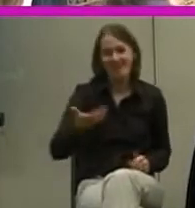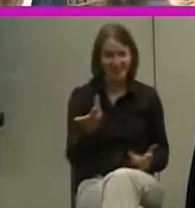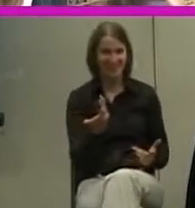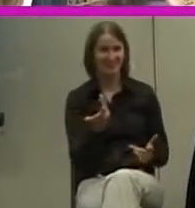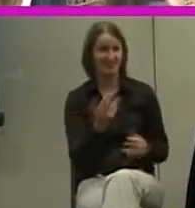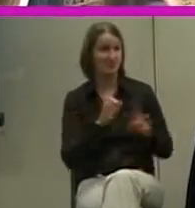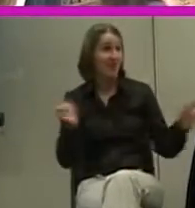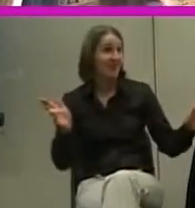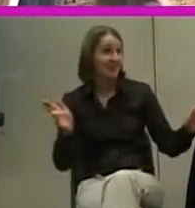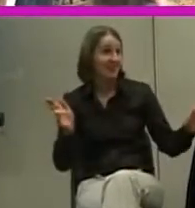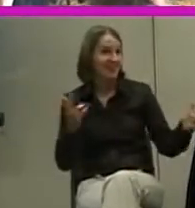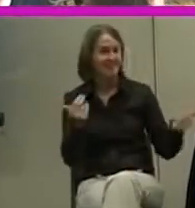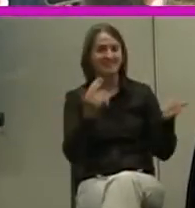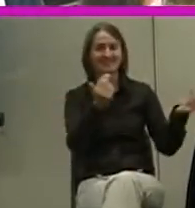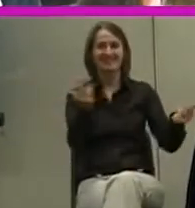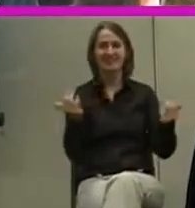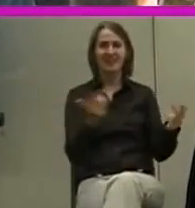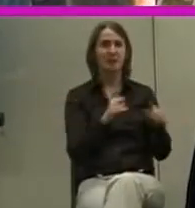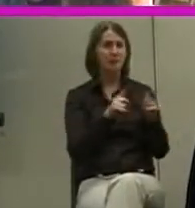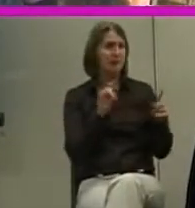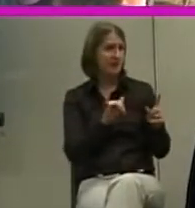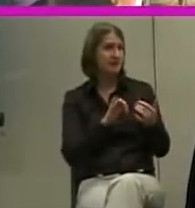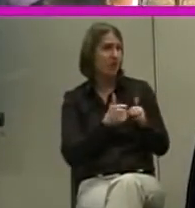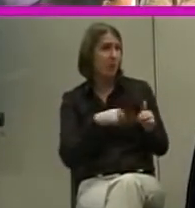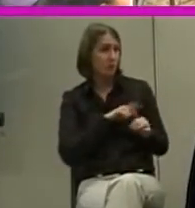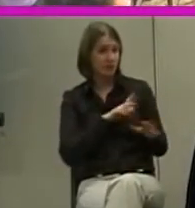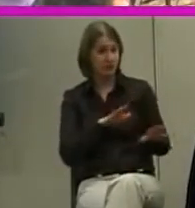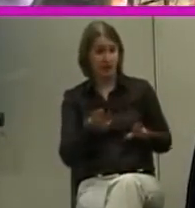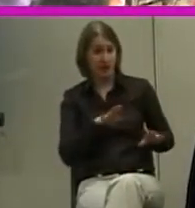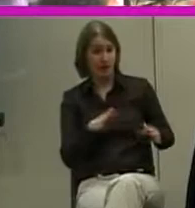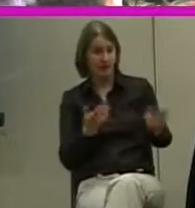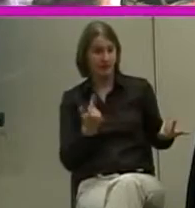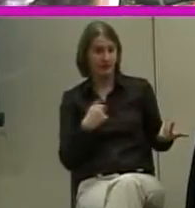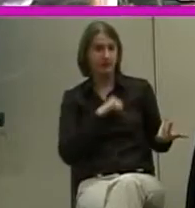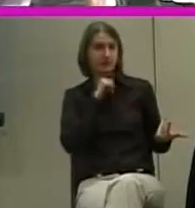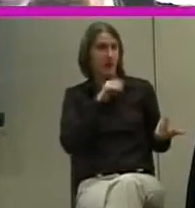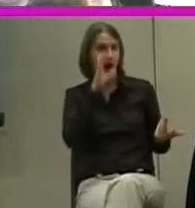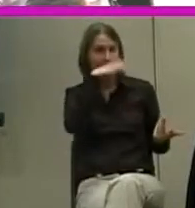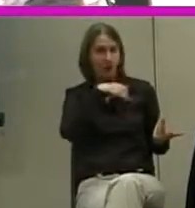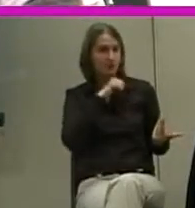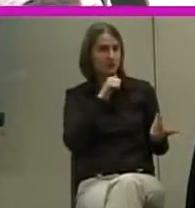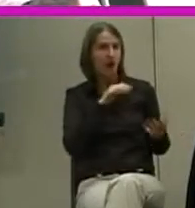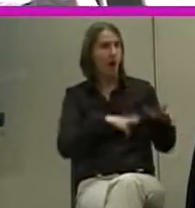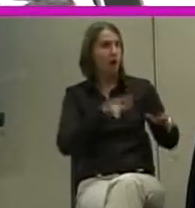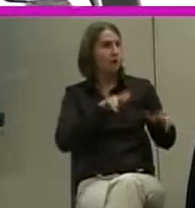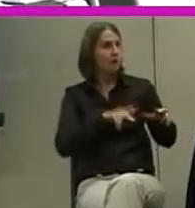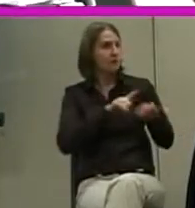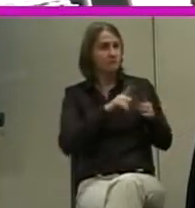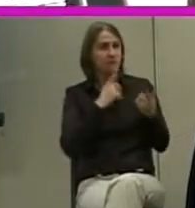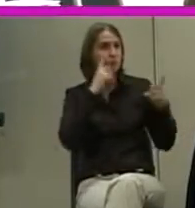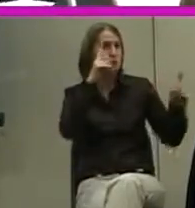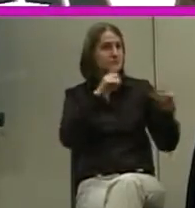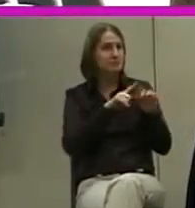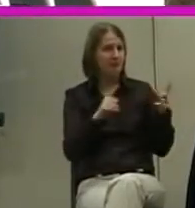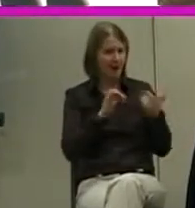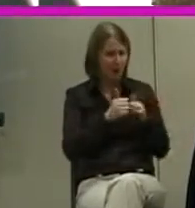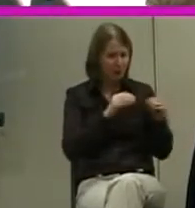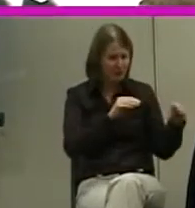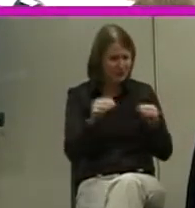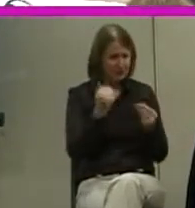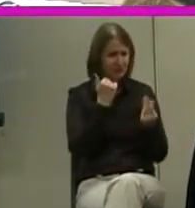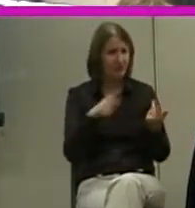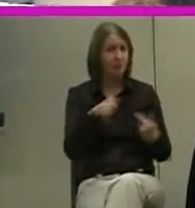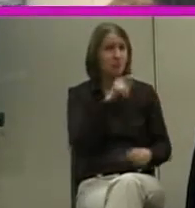ready. But that's the way we all operate, and it isn't odd. It isn't awkward either. But how would you teach that to kids who couldn't understand